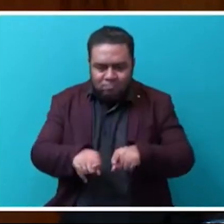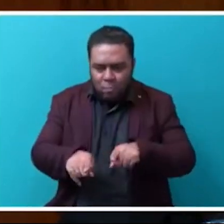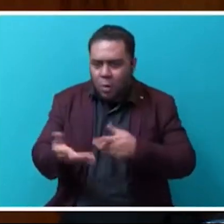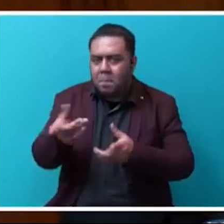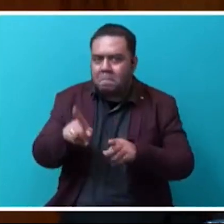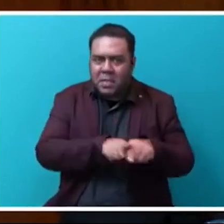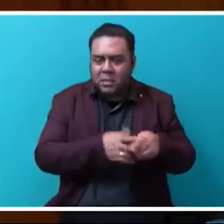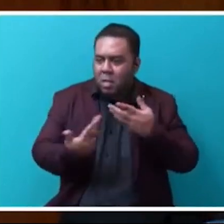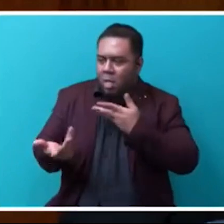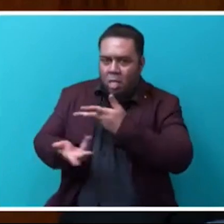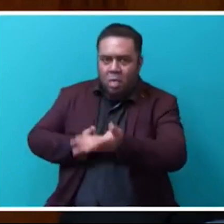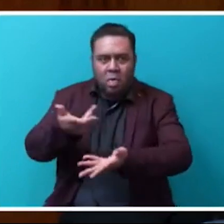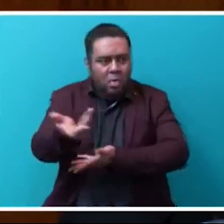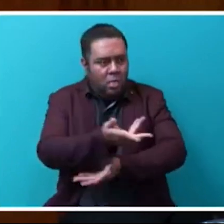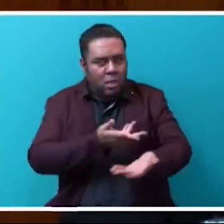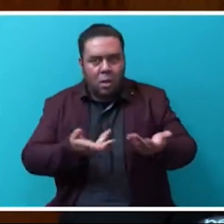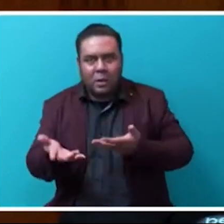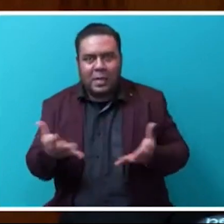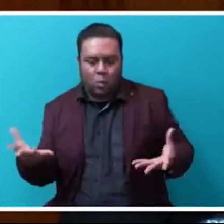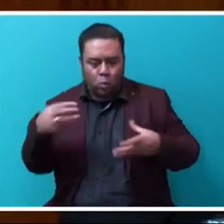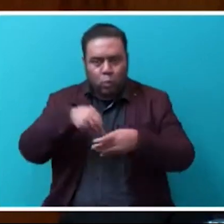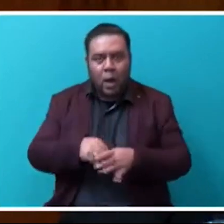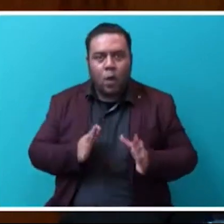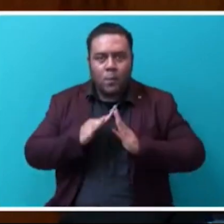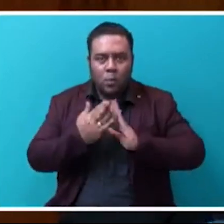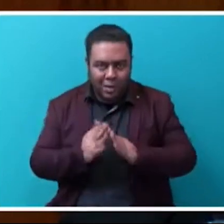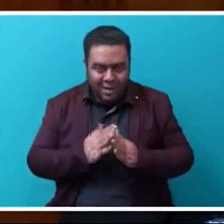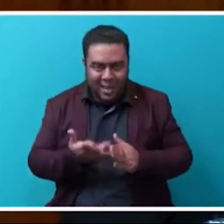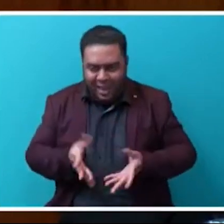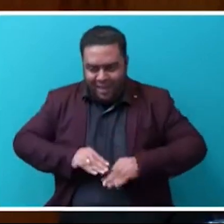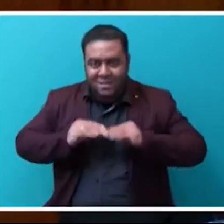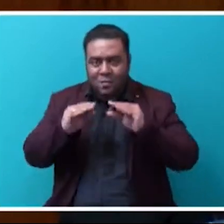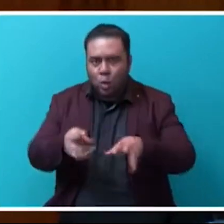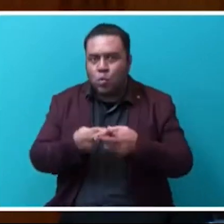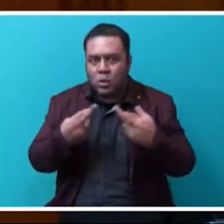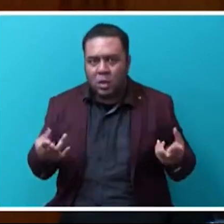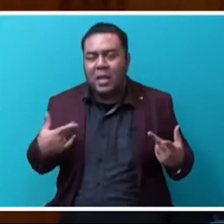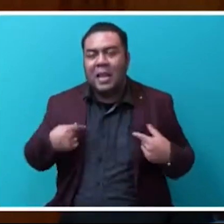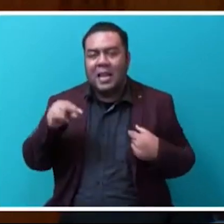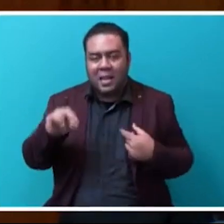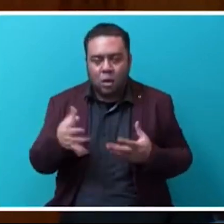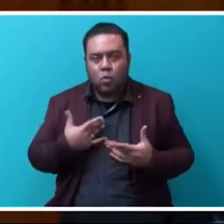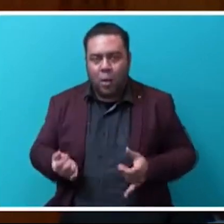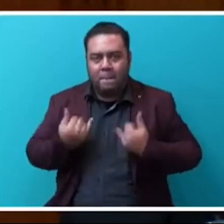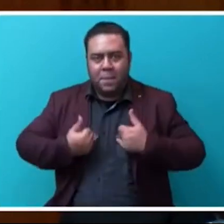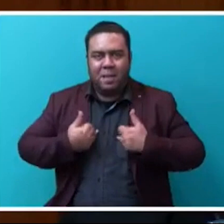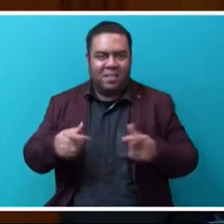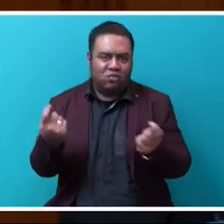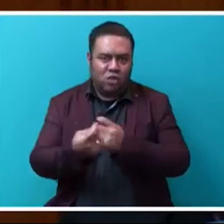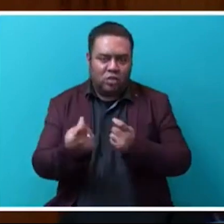across ministries, engaging our communities, and investing in resources necessary to implement these